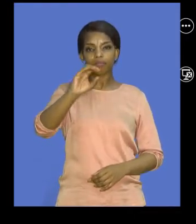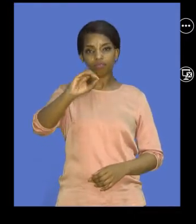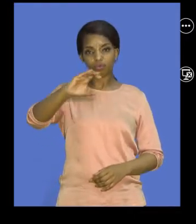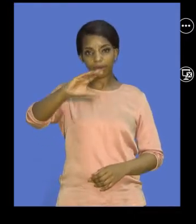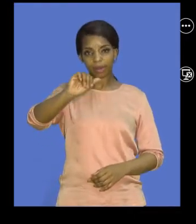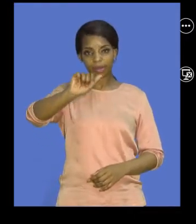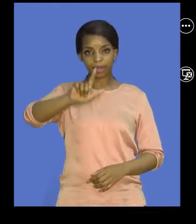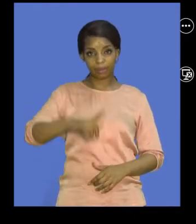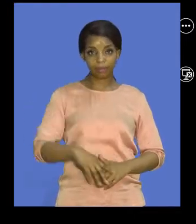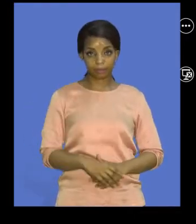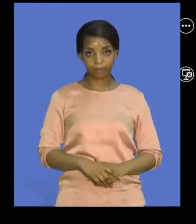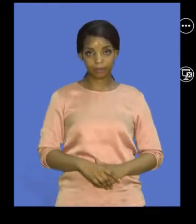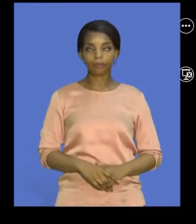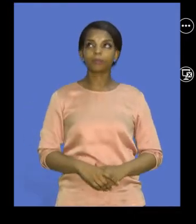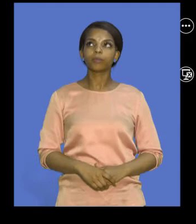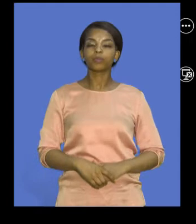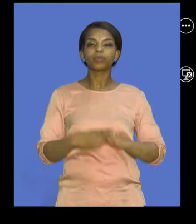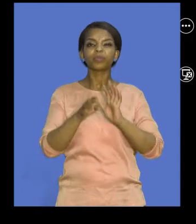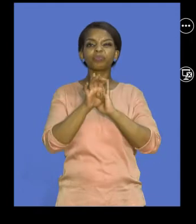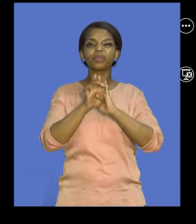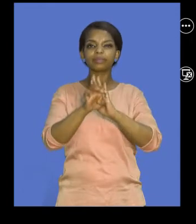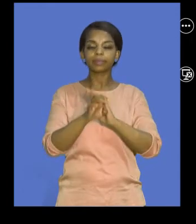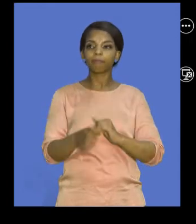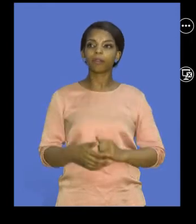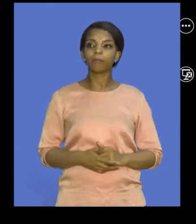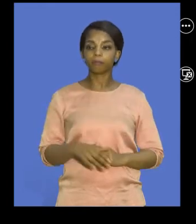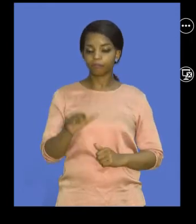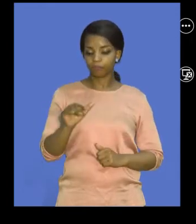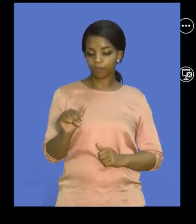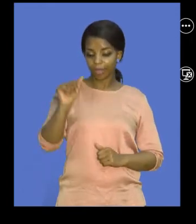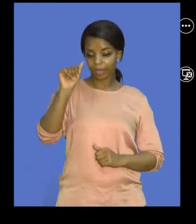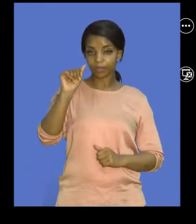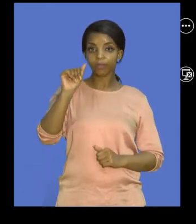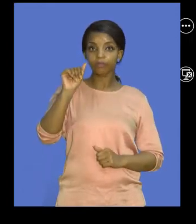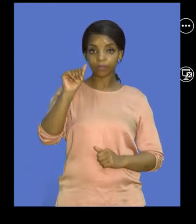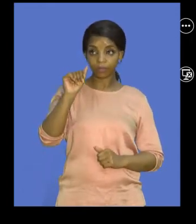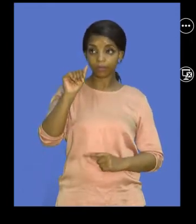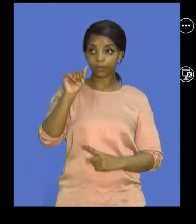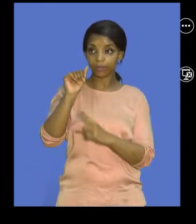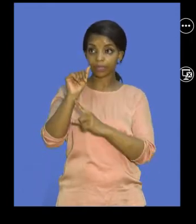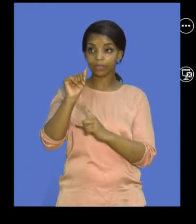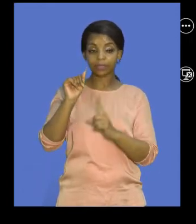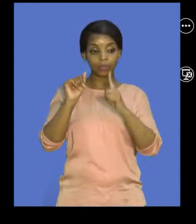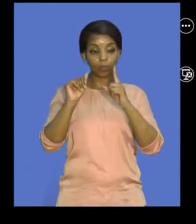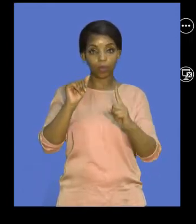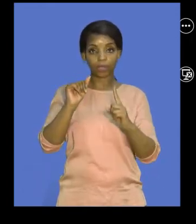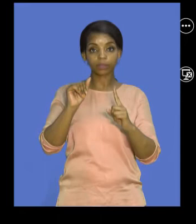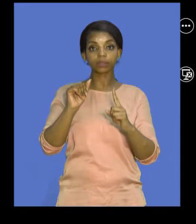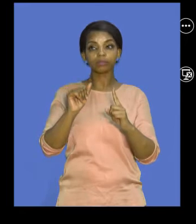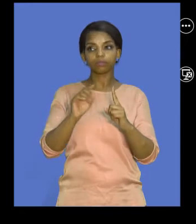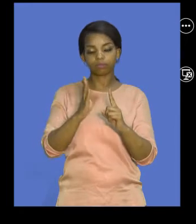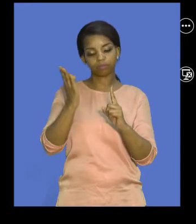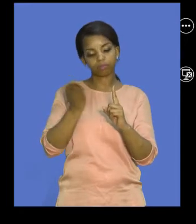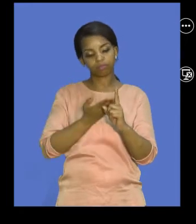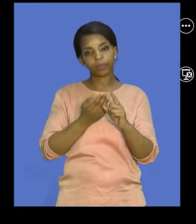A as a quantity. So the reciprocal of A is actually 1 over A, right? So this is what it means.